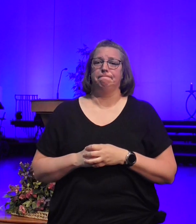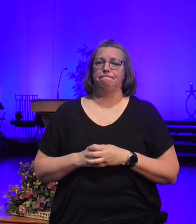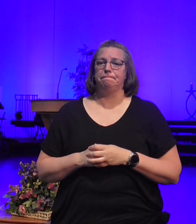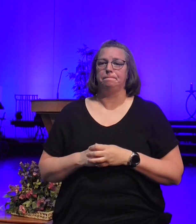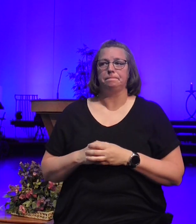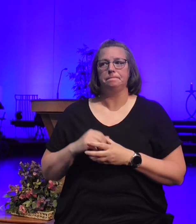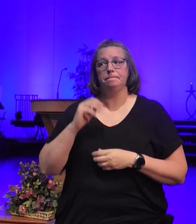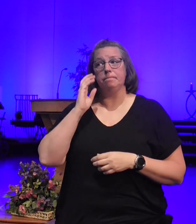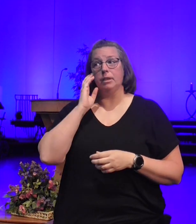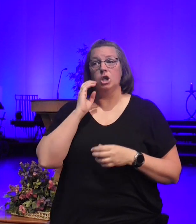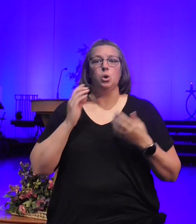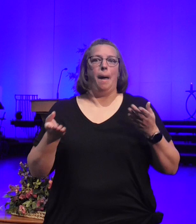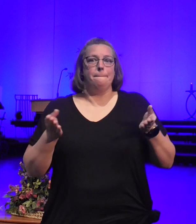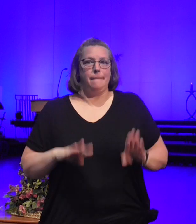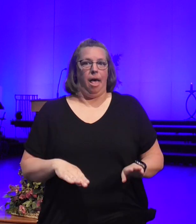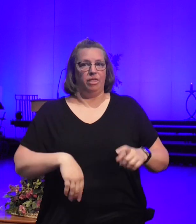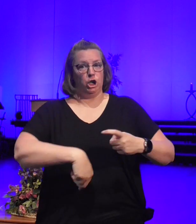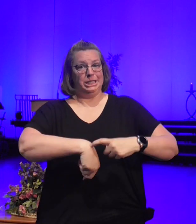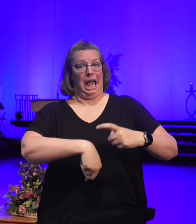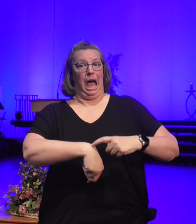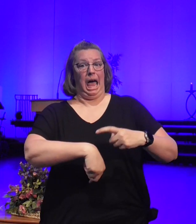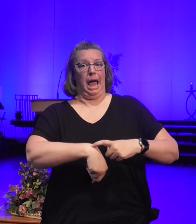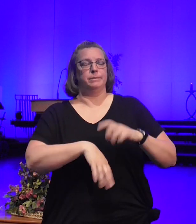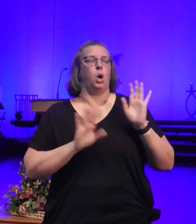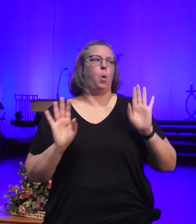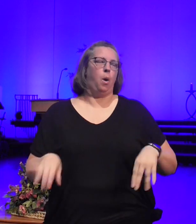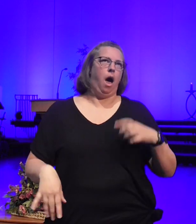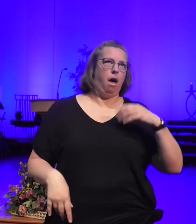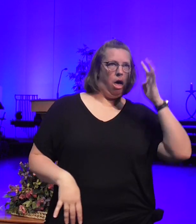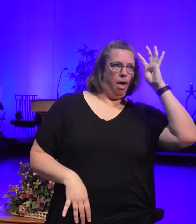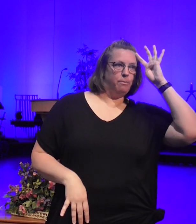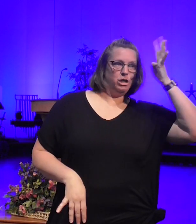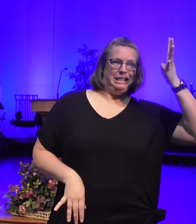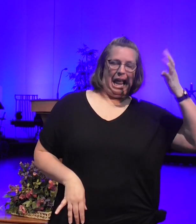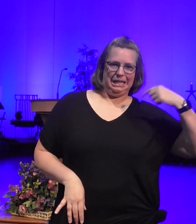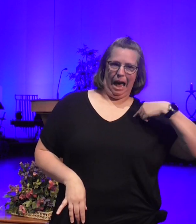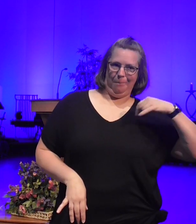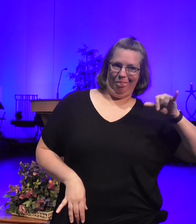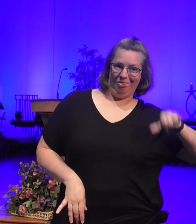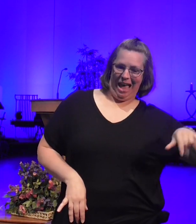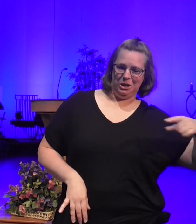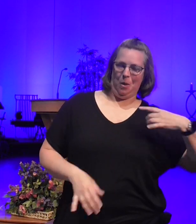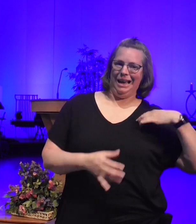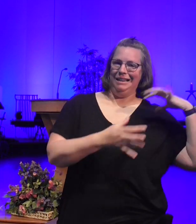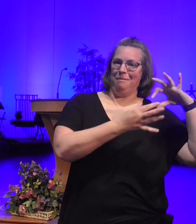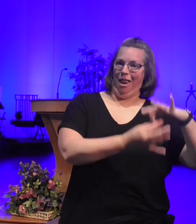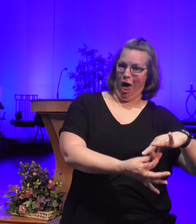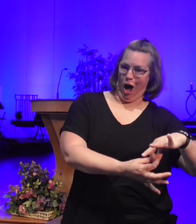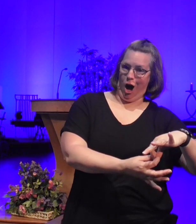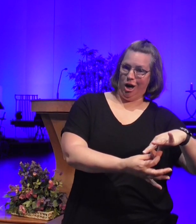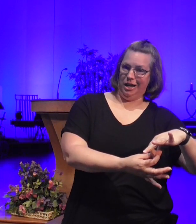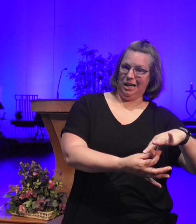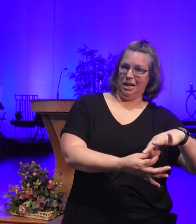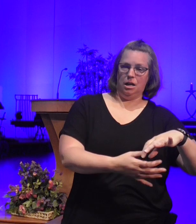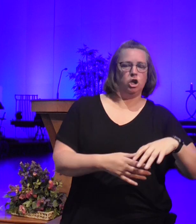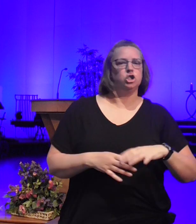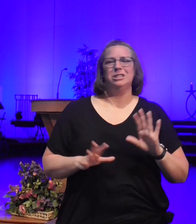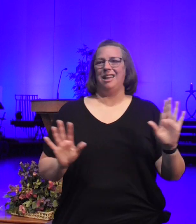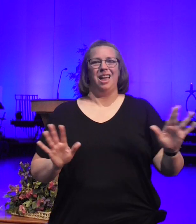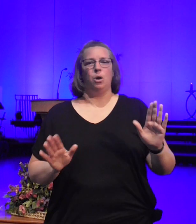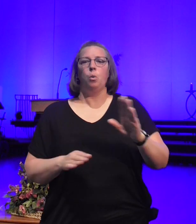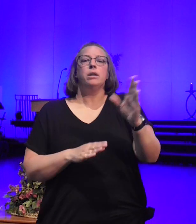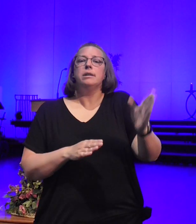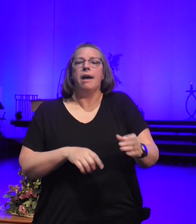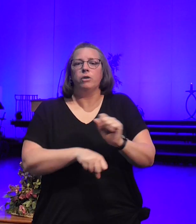been times when we've been tempted to say, I'll just pretend I'm a certain way so that I can feel a sense of belonging. But she's saying that will